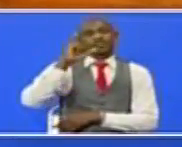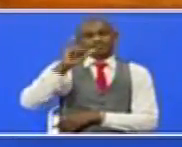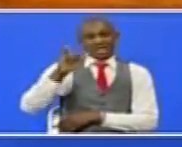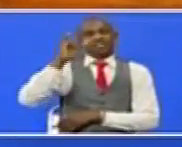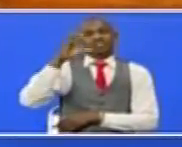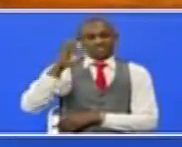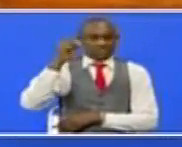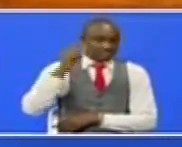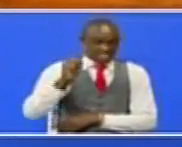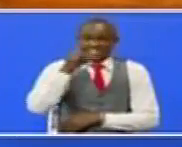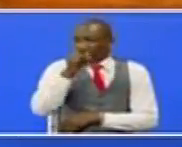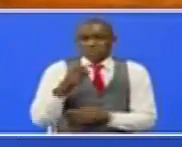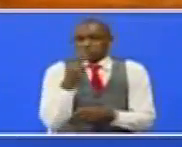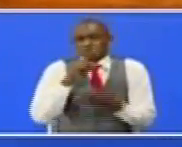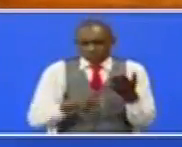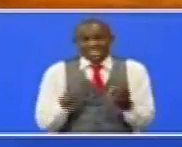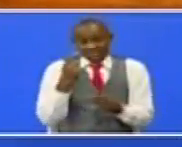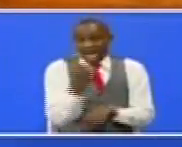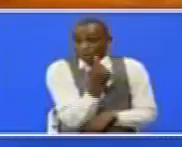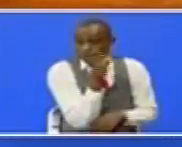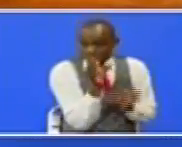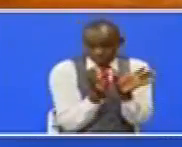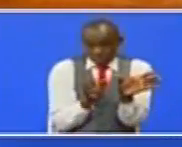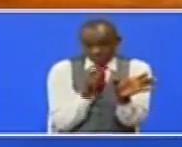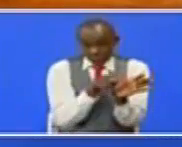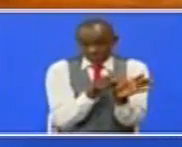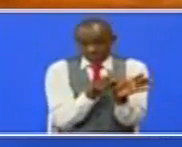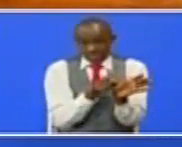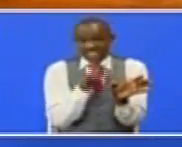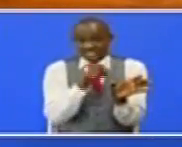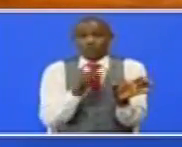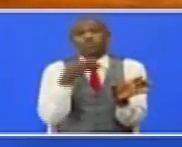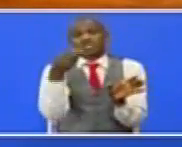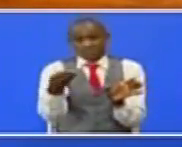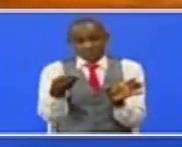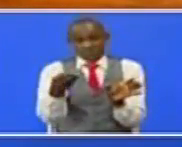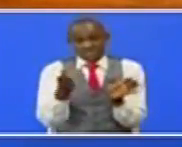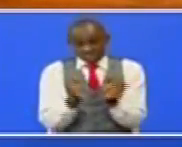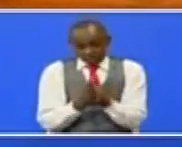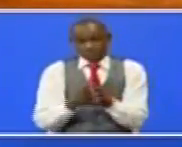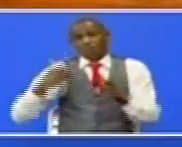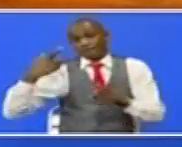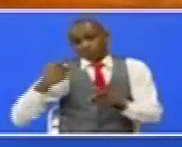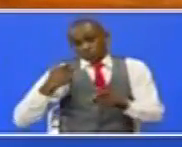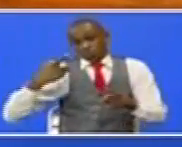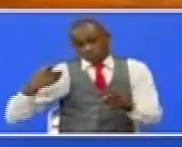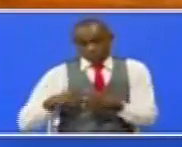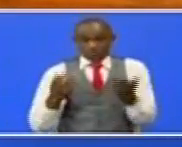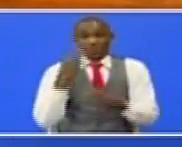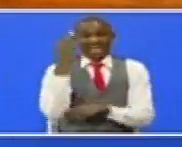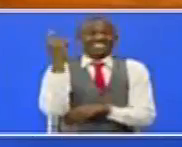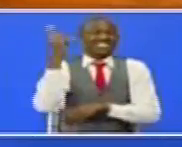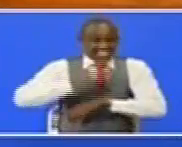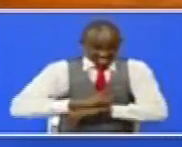when pentostam is used alone, it is given as a daily injection dose for 30